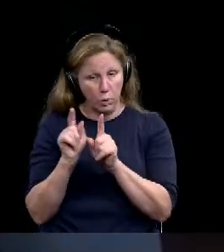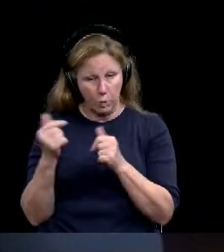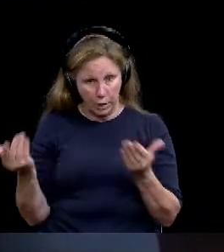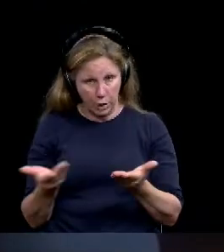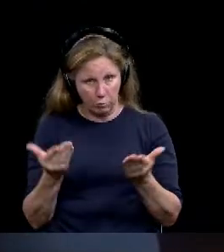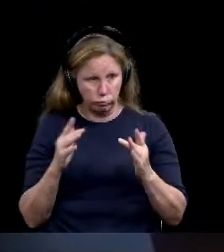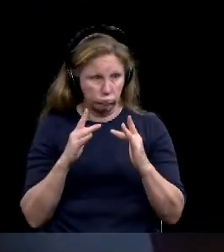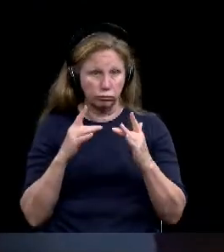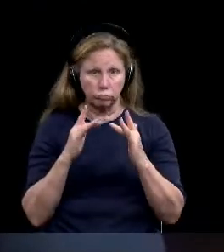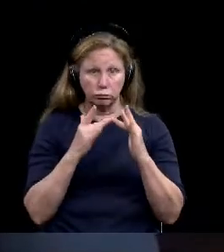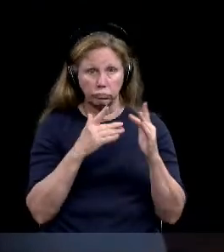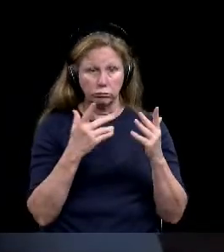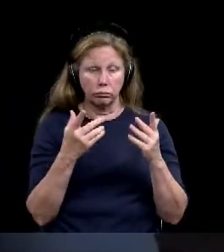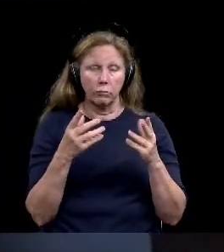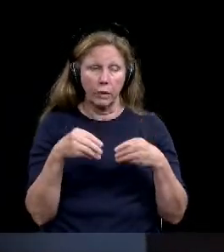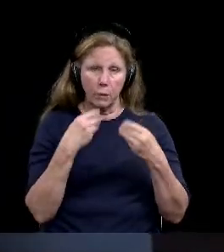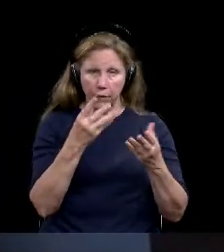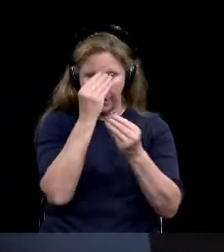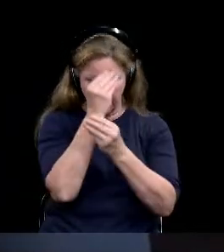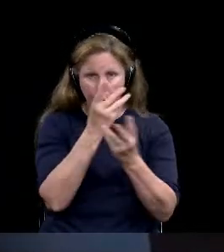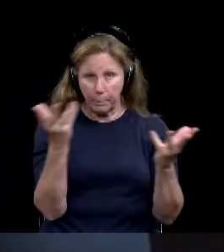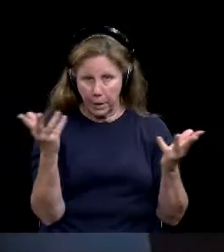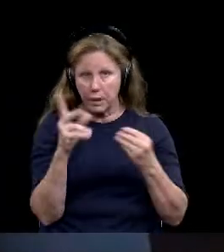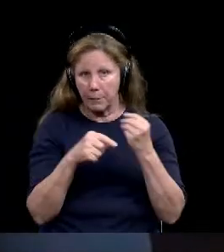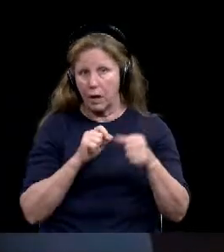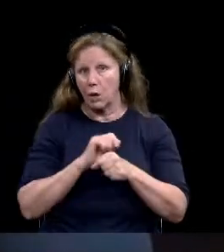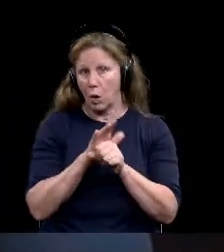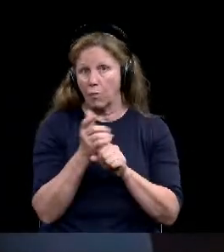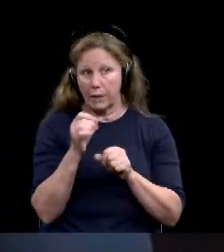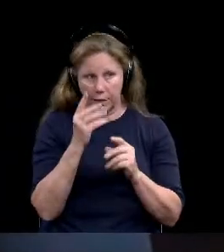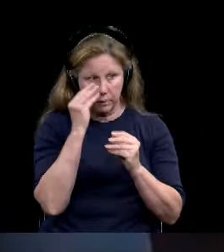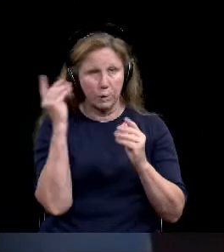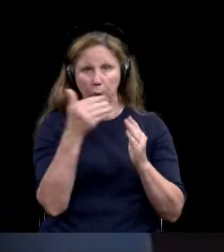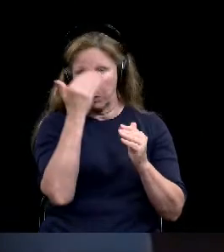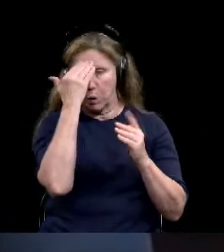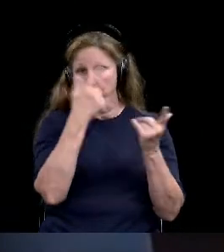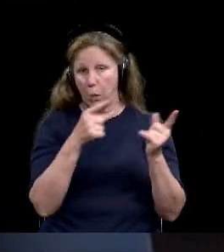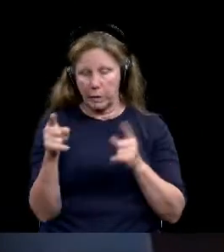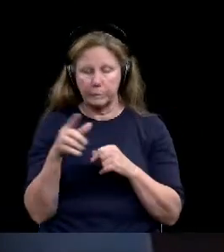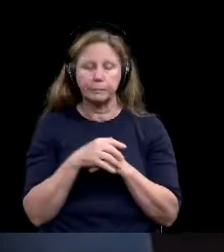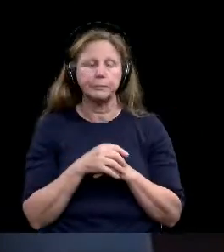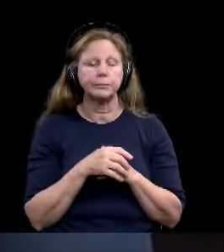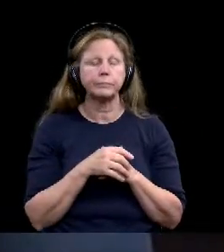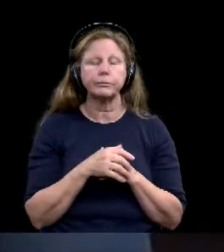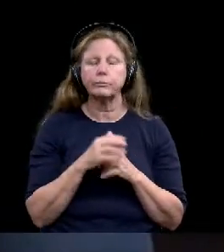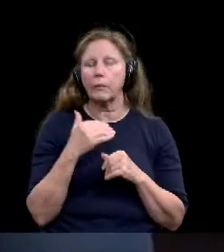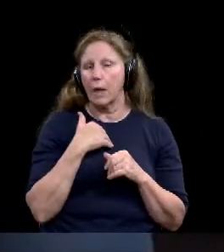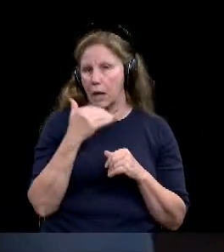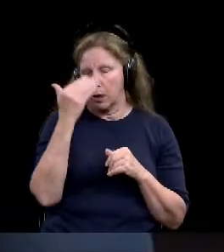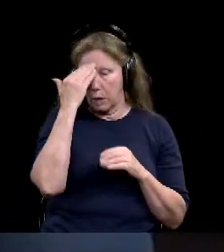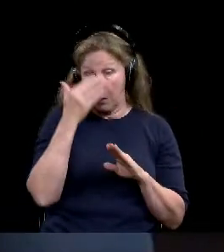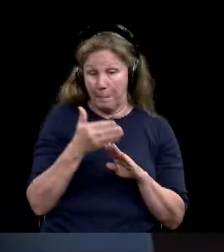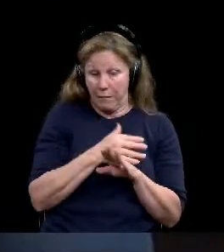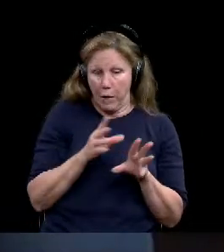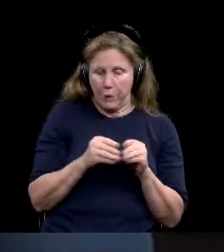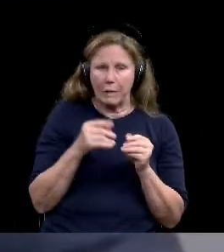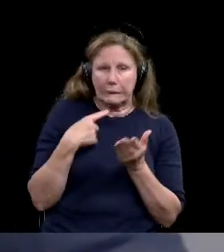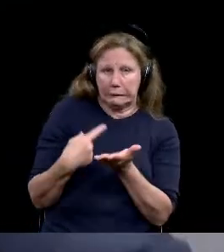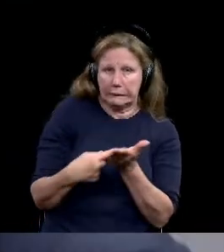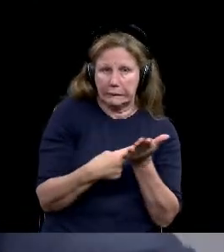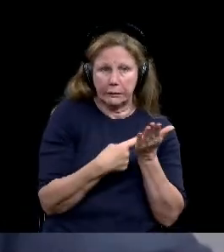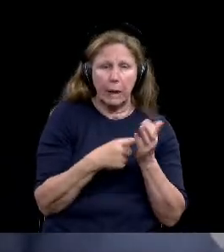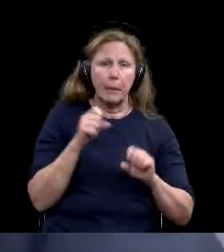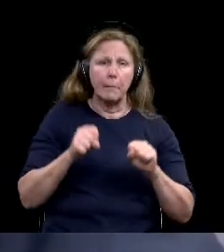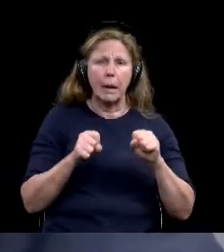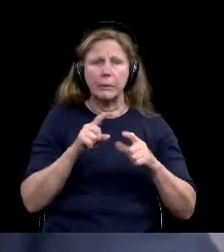right before this conference, we talked about a potentially different order, but Judge Felton, would you mind kicking us off with an update? Yes,